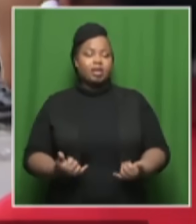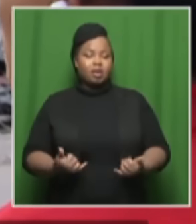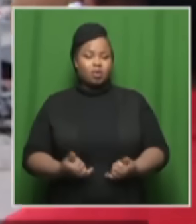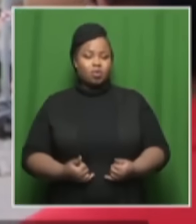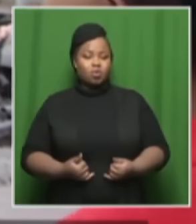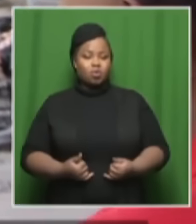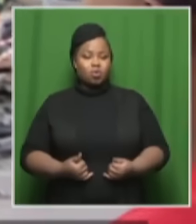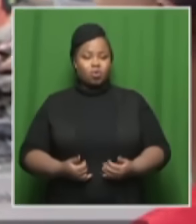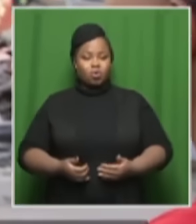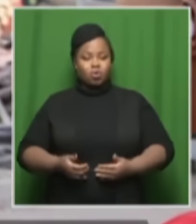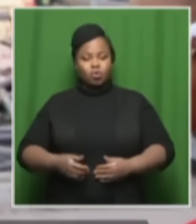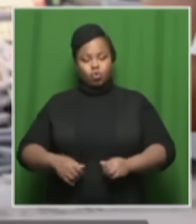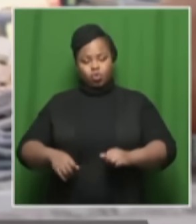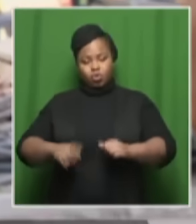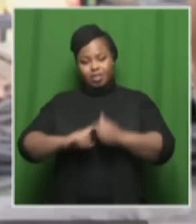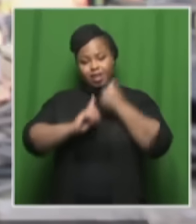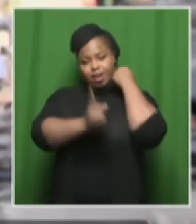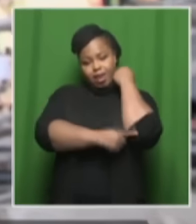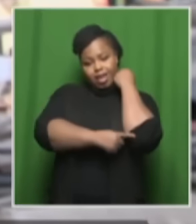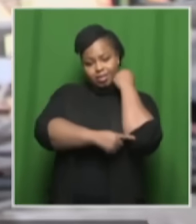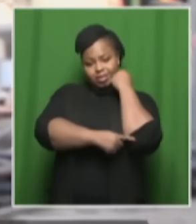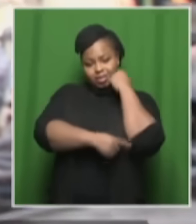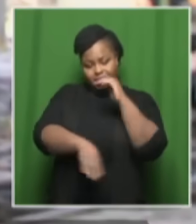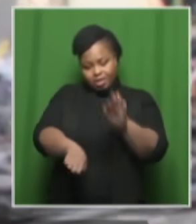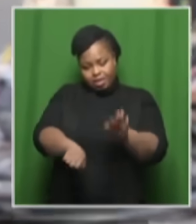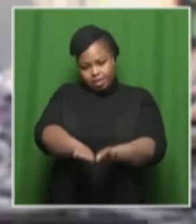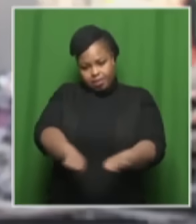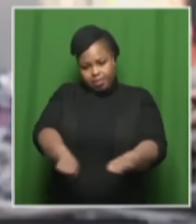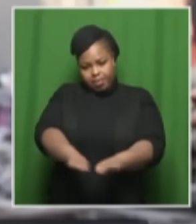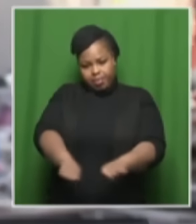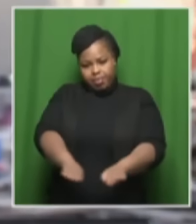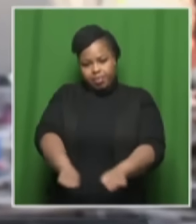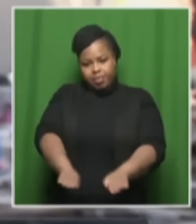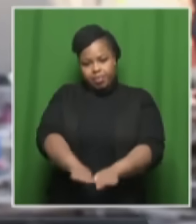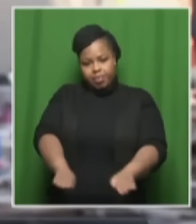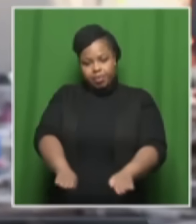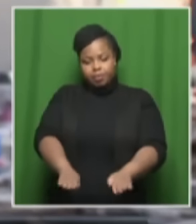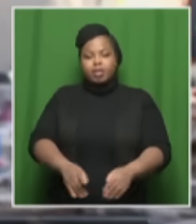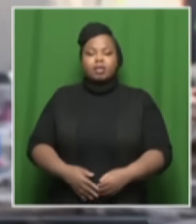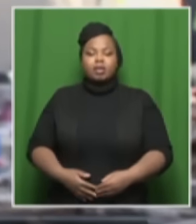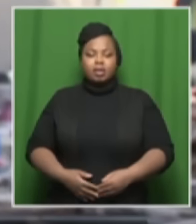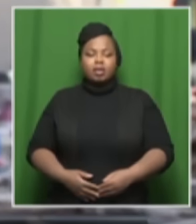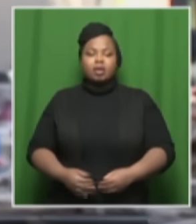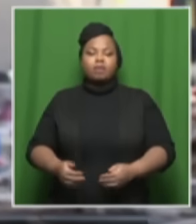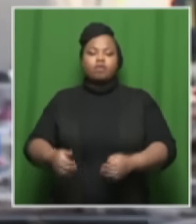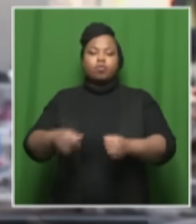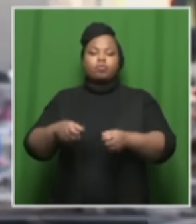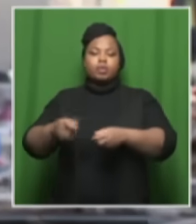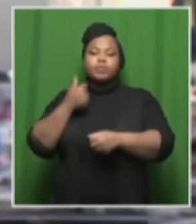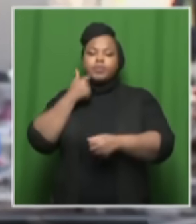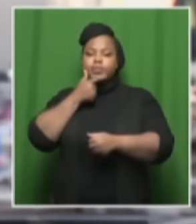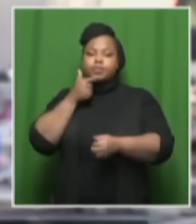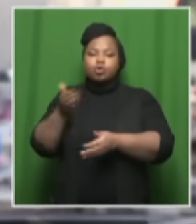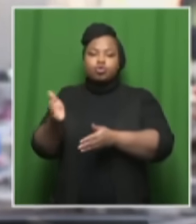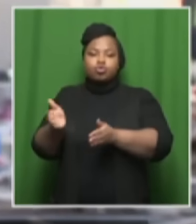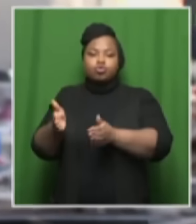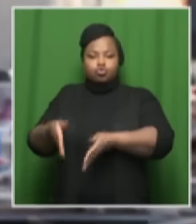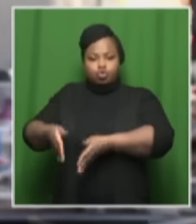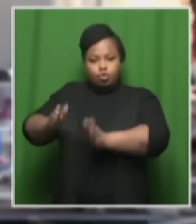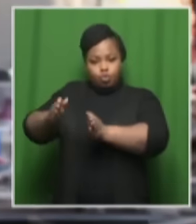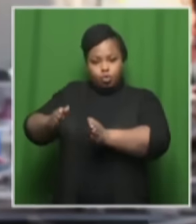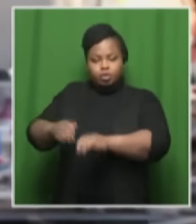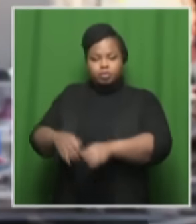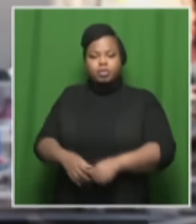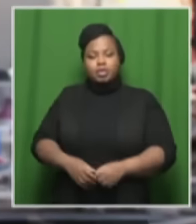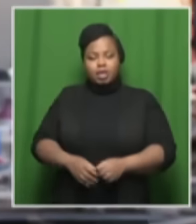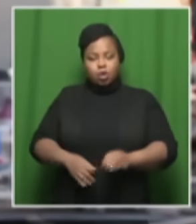of the building, so the end furthest away from the road. We have reached the ground, so we've got through the basement. We are